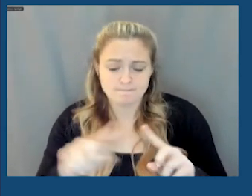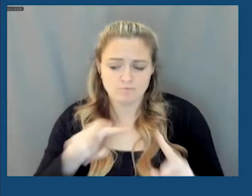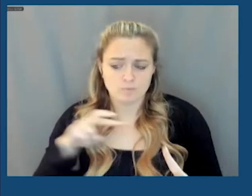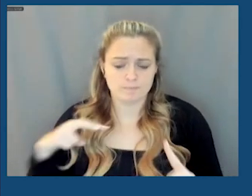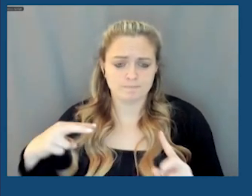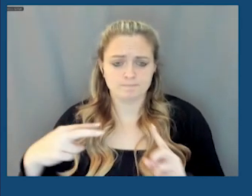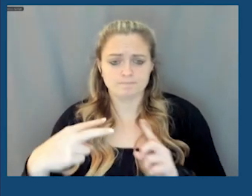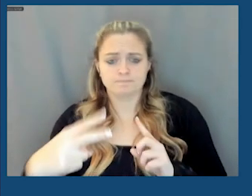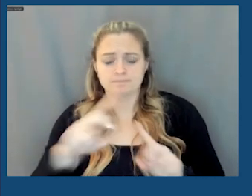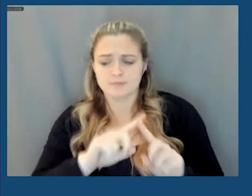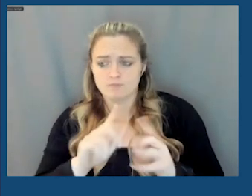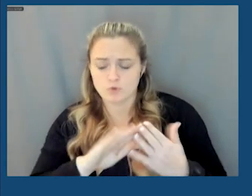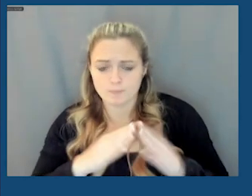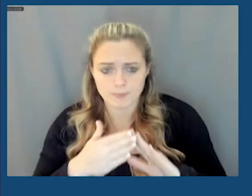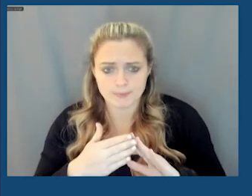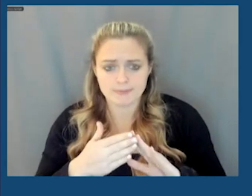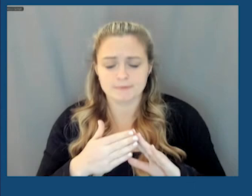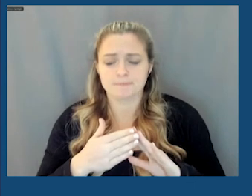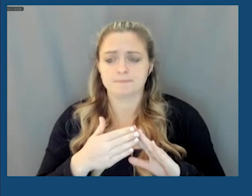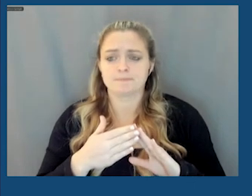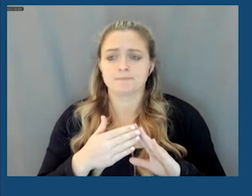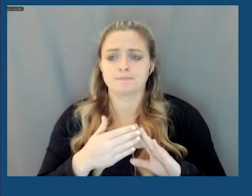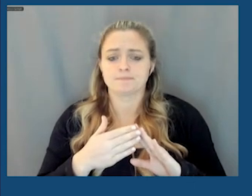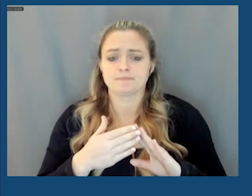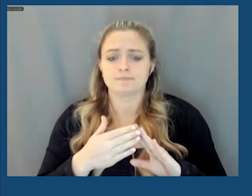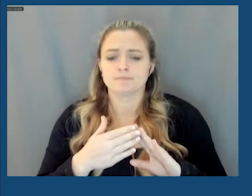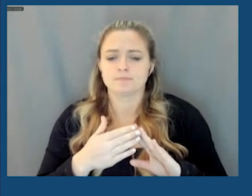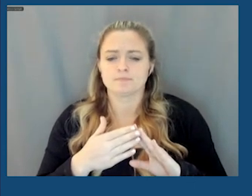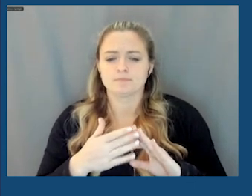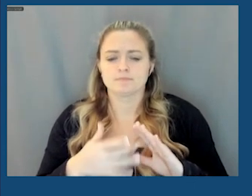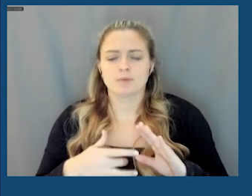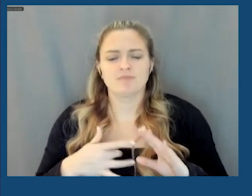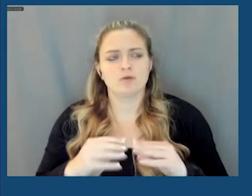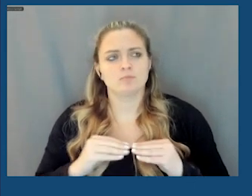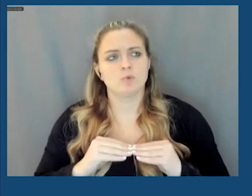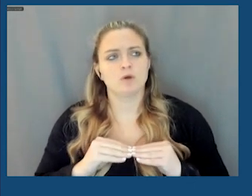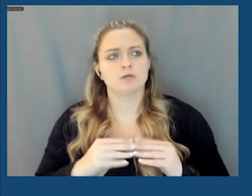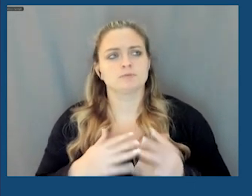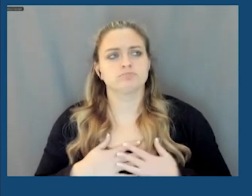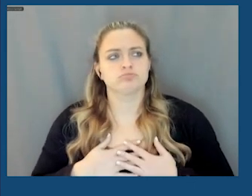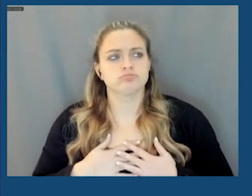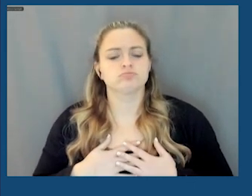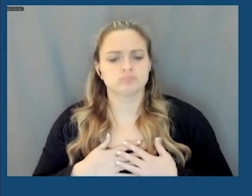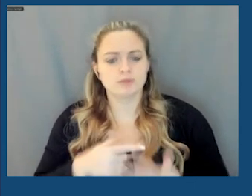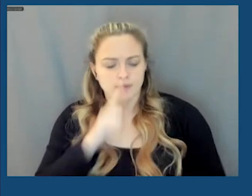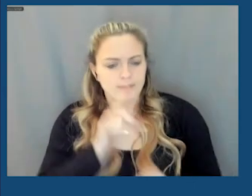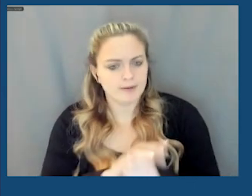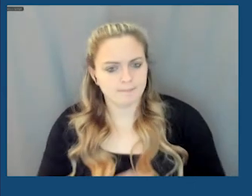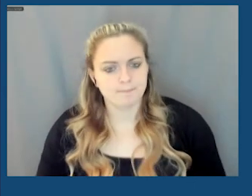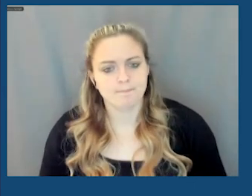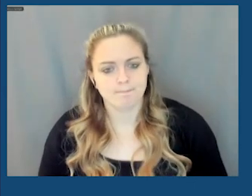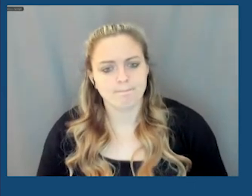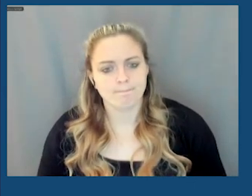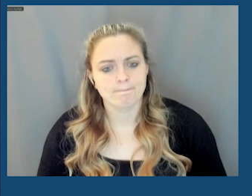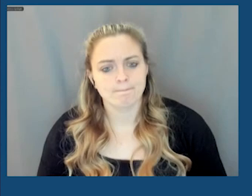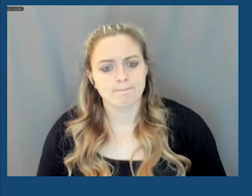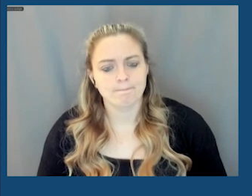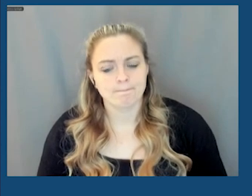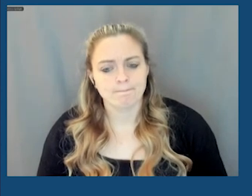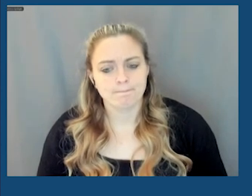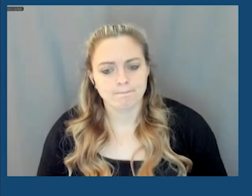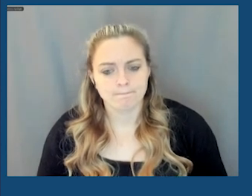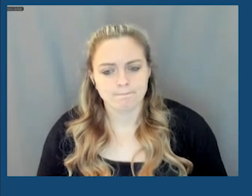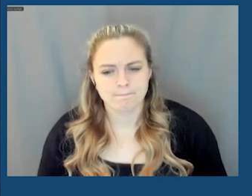different communities they represent, but I left to even feel even more committed that righteousness is on our